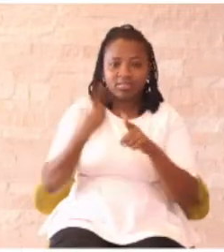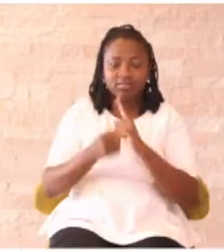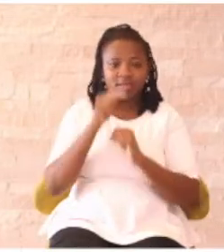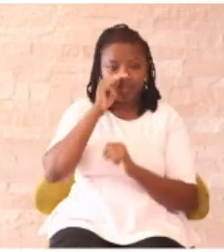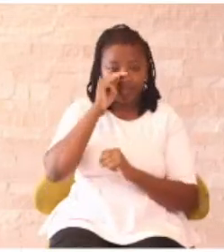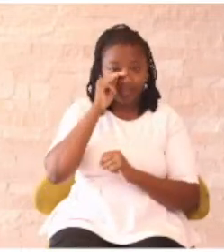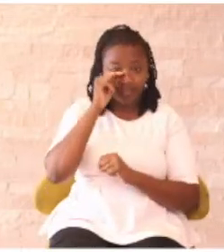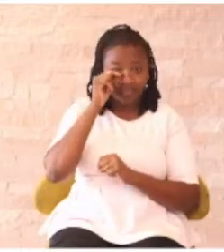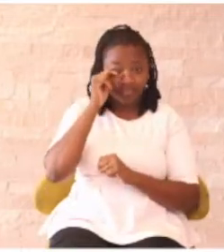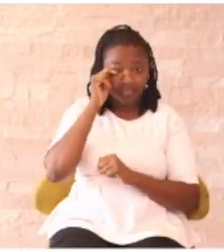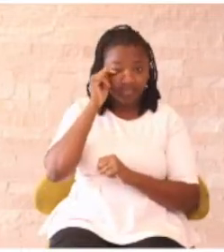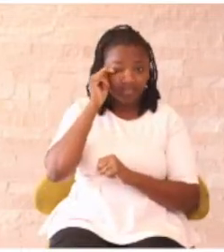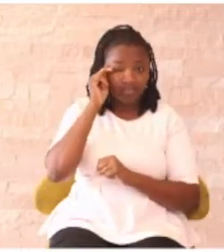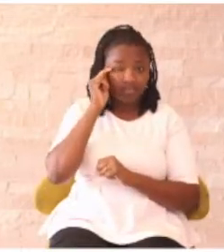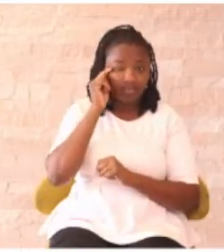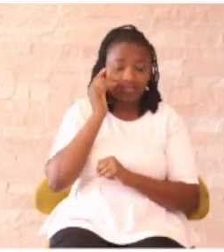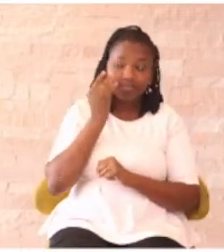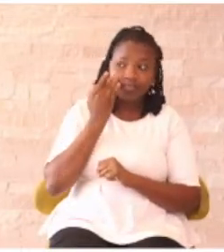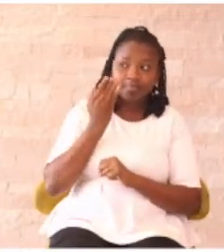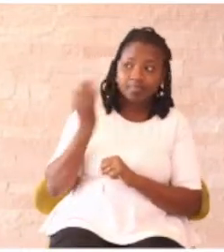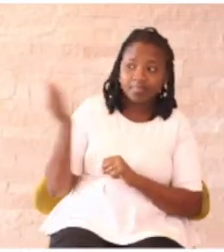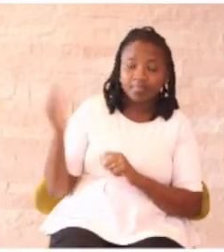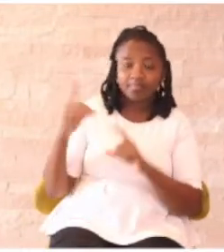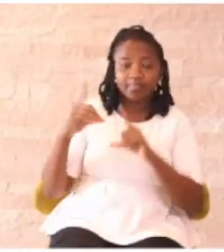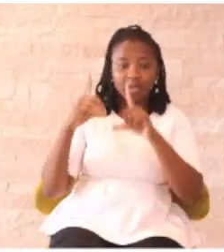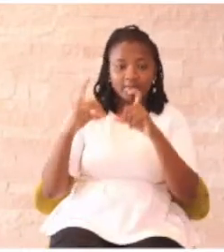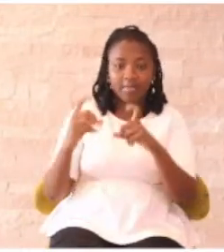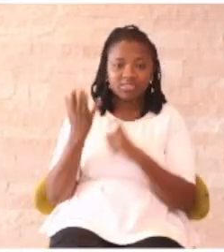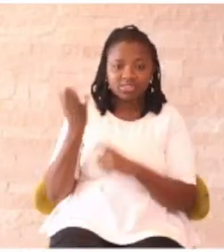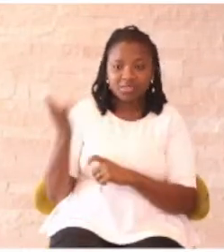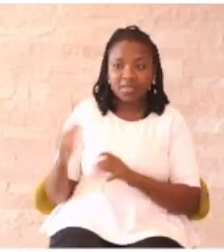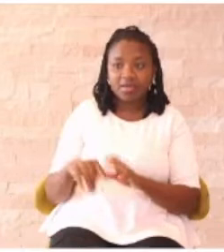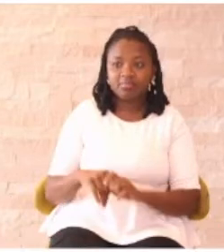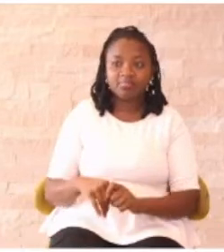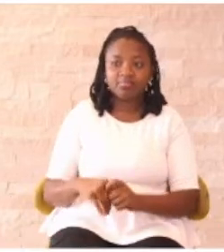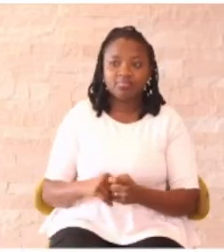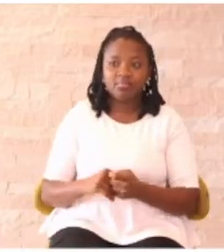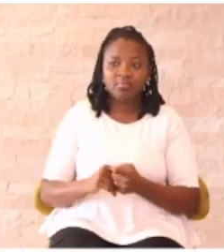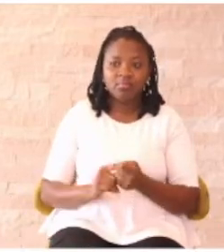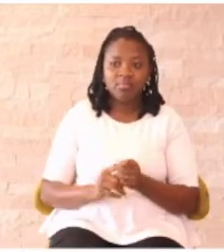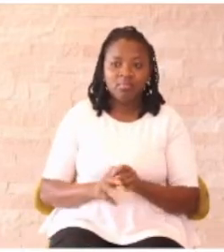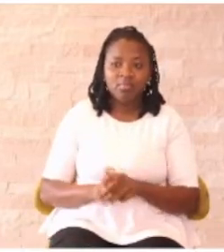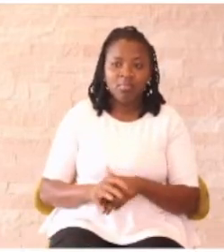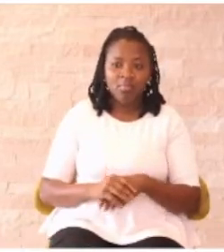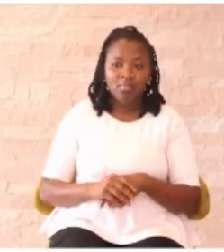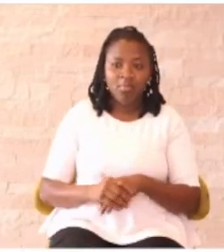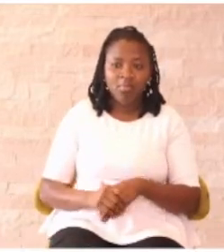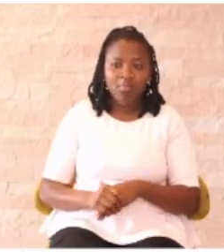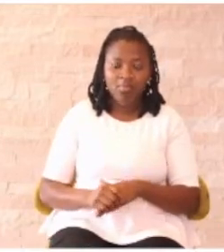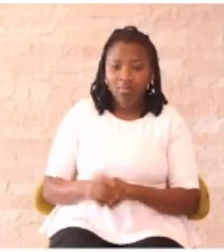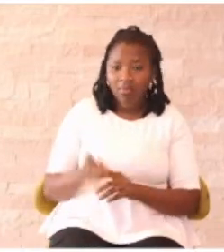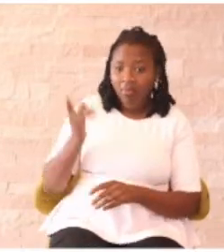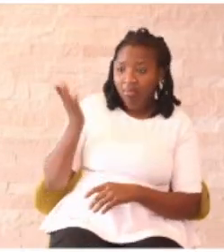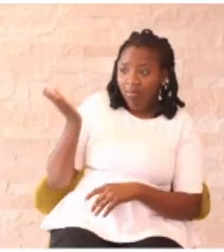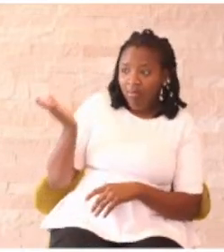see here, these are pictures of this training. This is Honorable